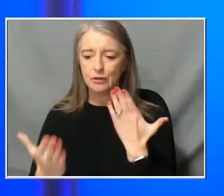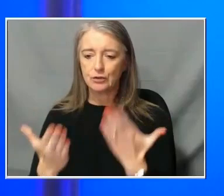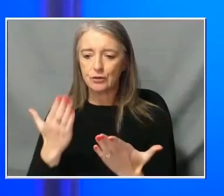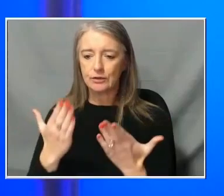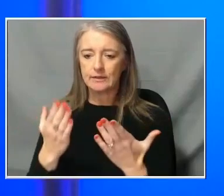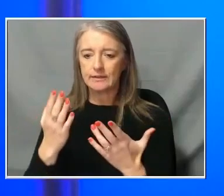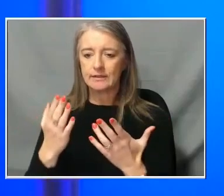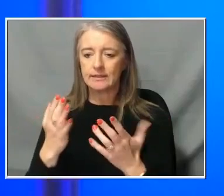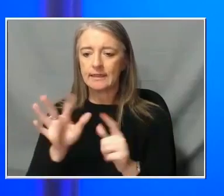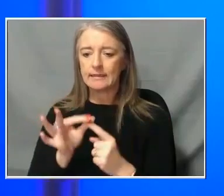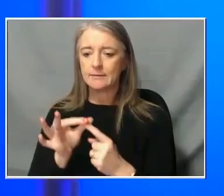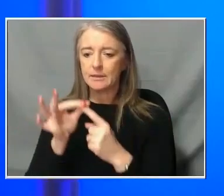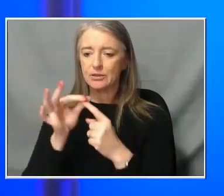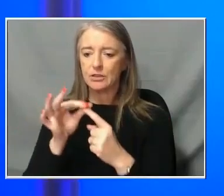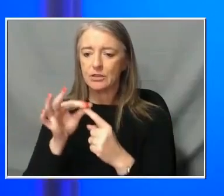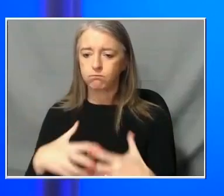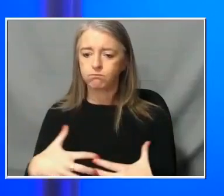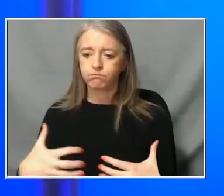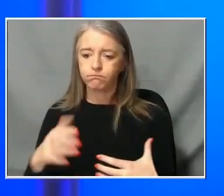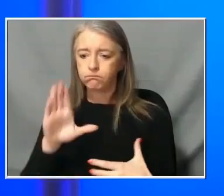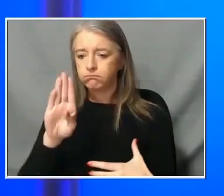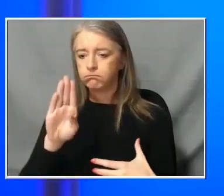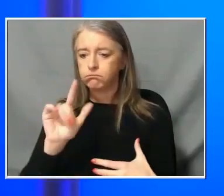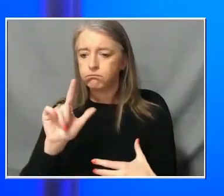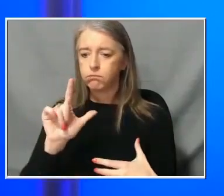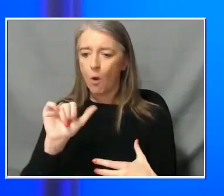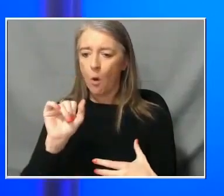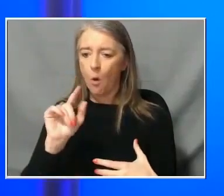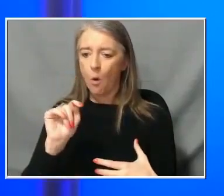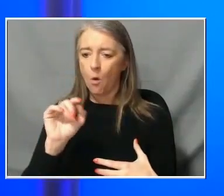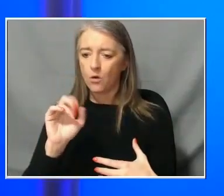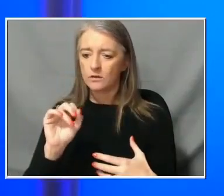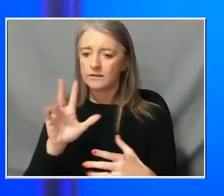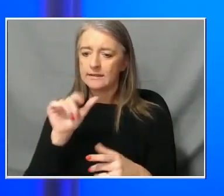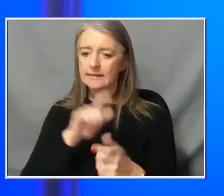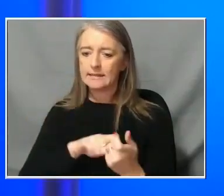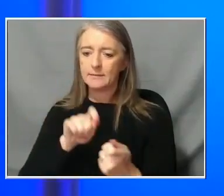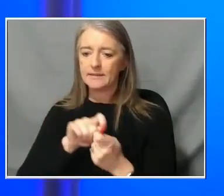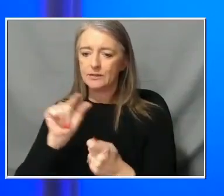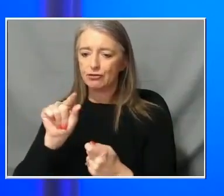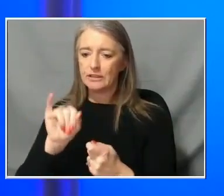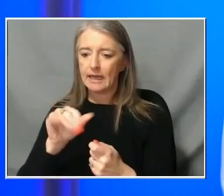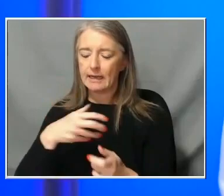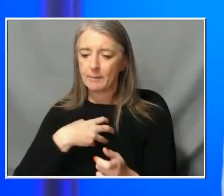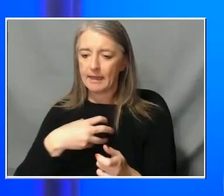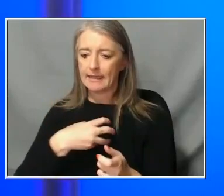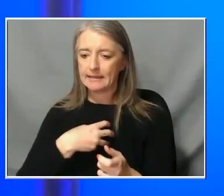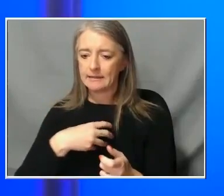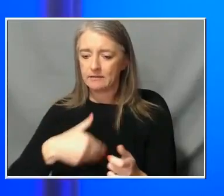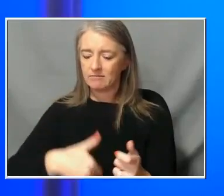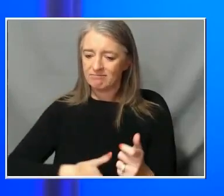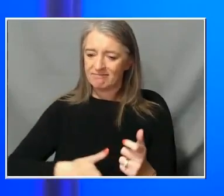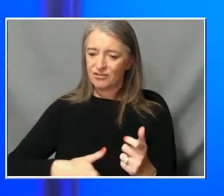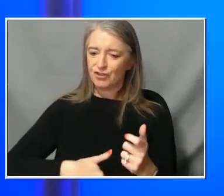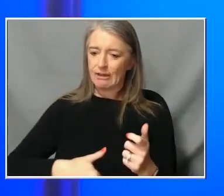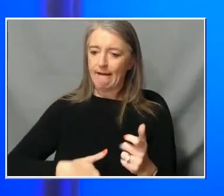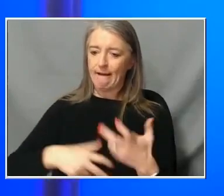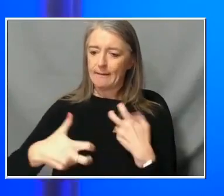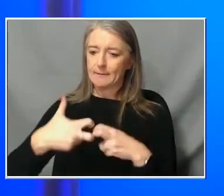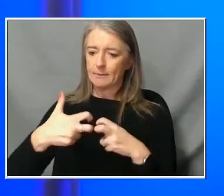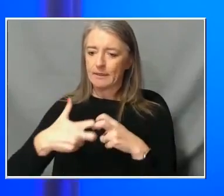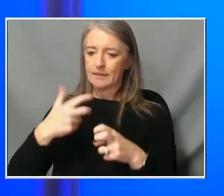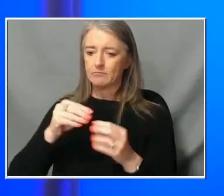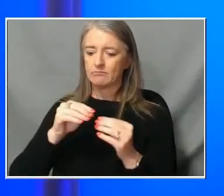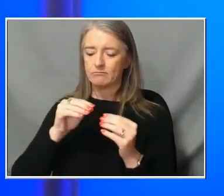especially when, even though bloating's a not very non-specific GI complaint, it still is a GI complaint. Sure. And so put that